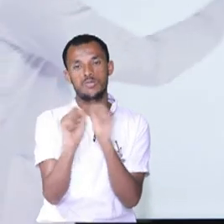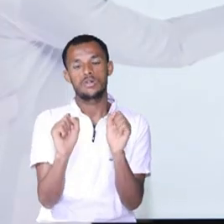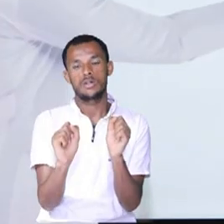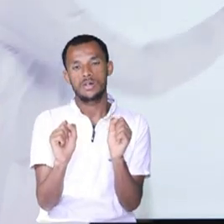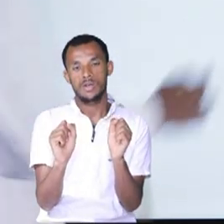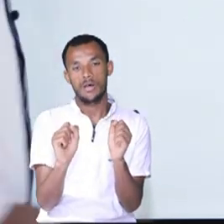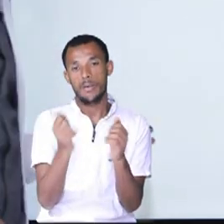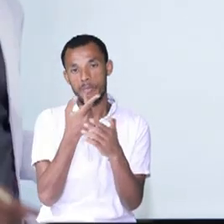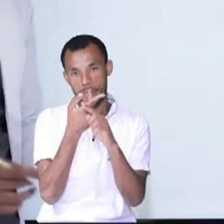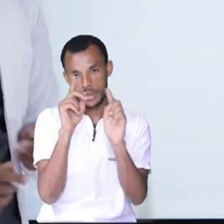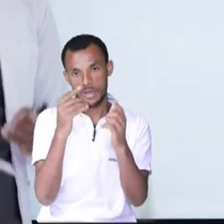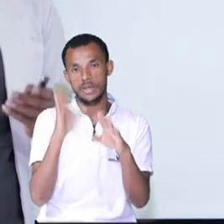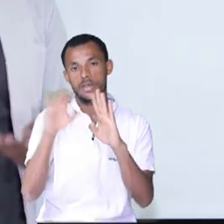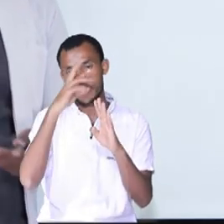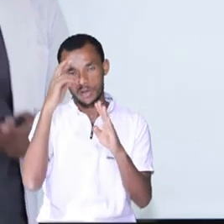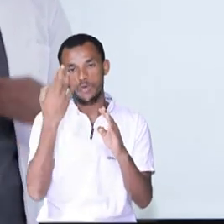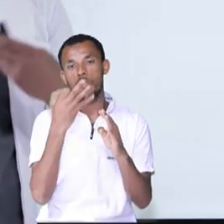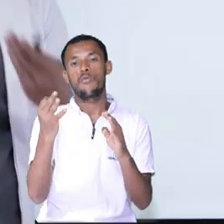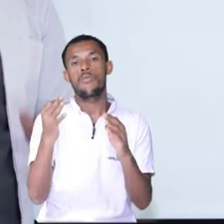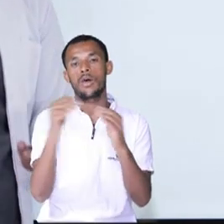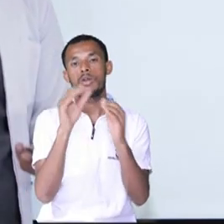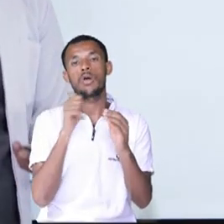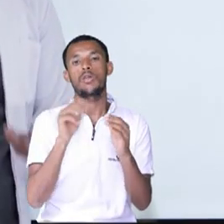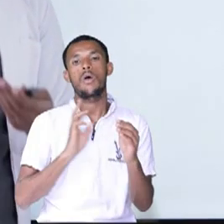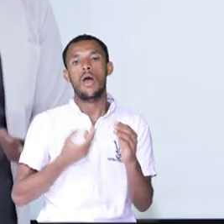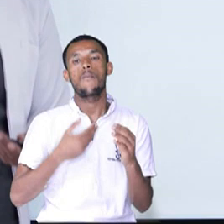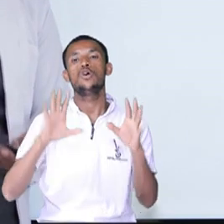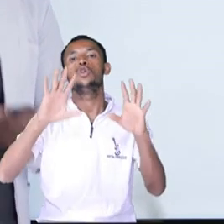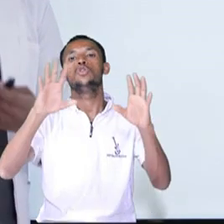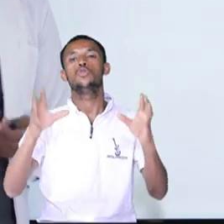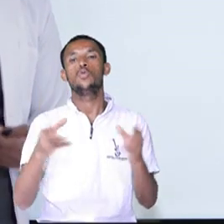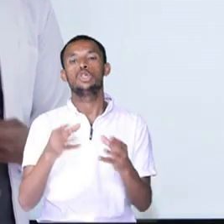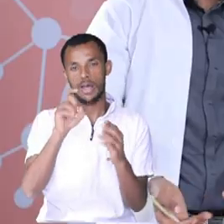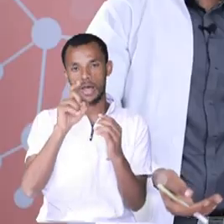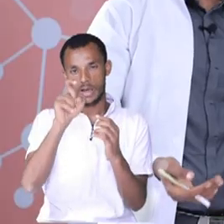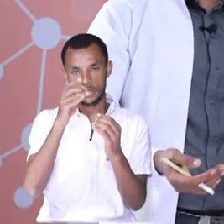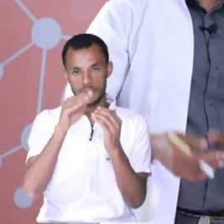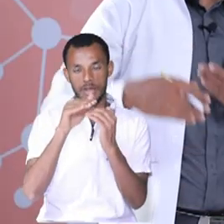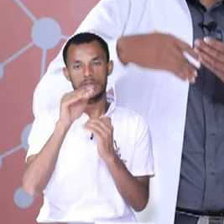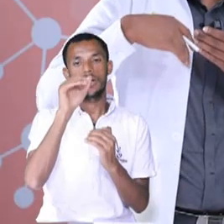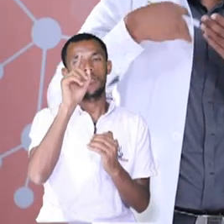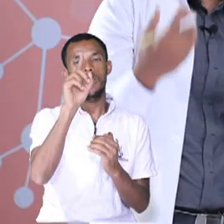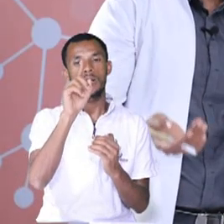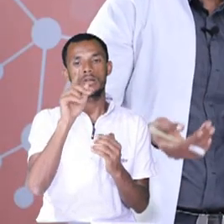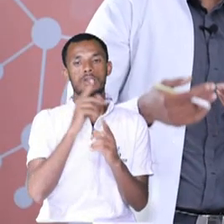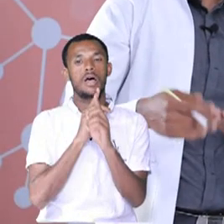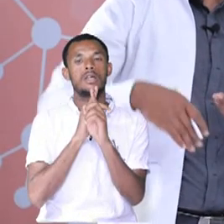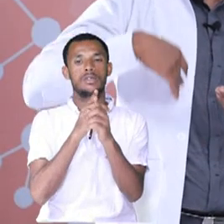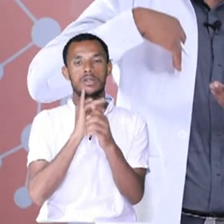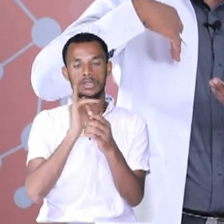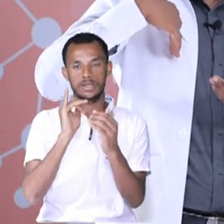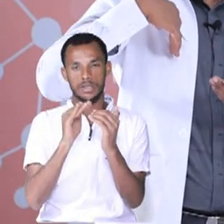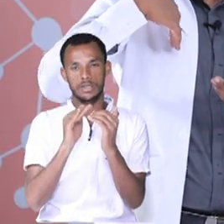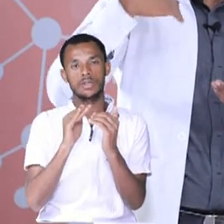of inequality, we have a solution set. For instance, if you have the answer is a number which